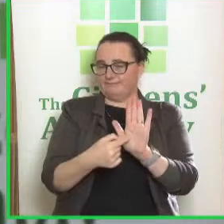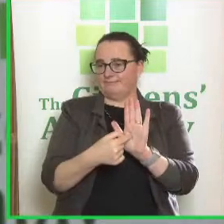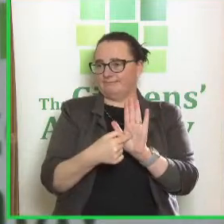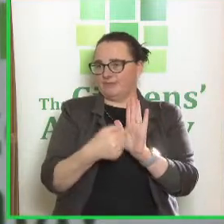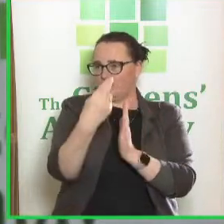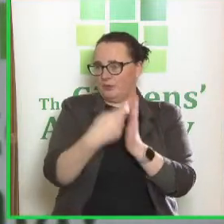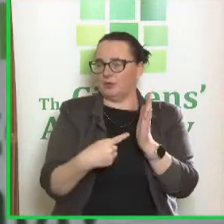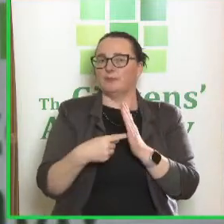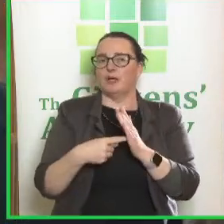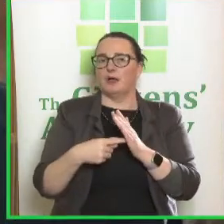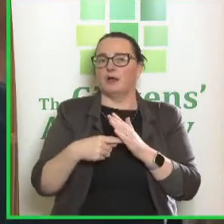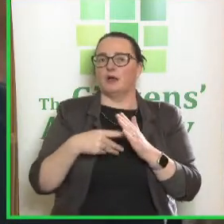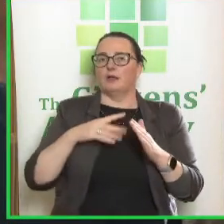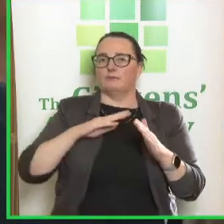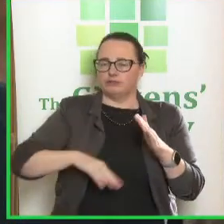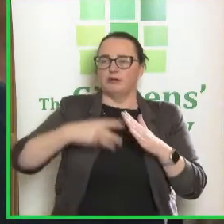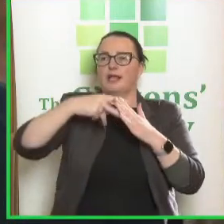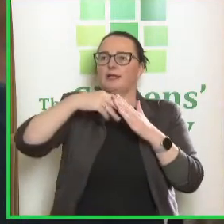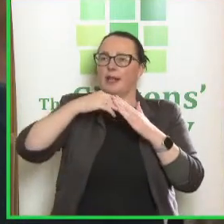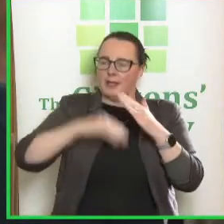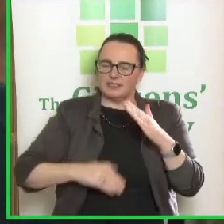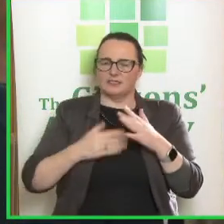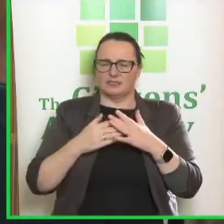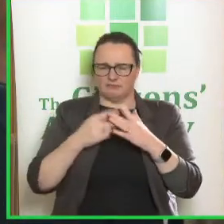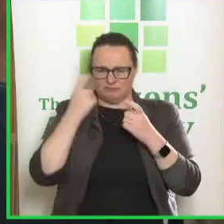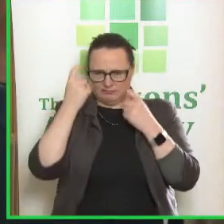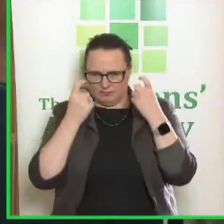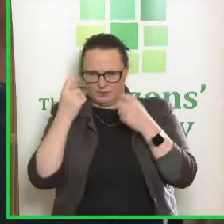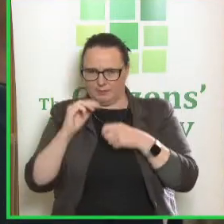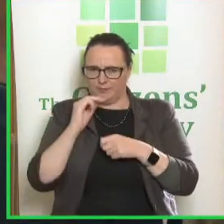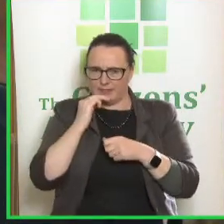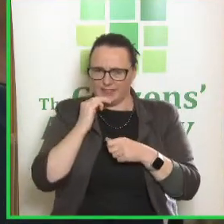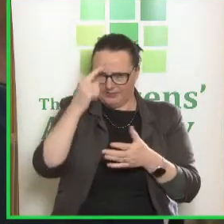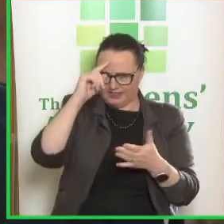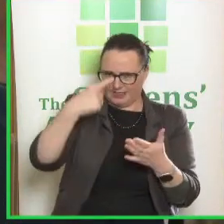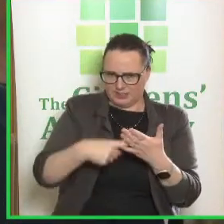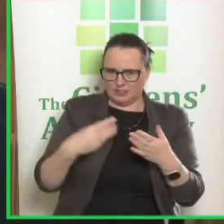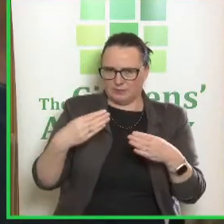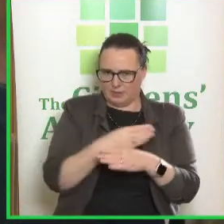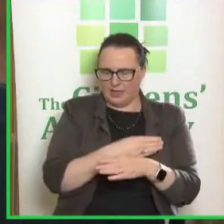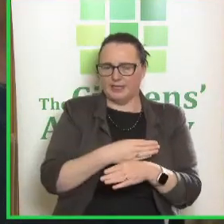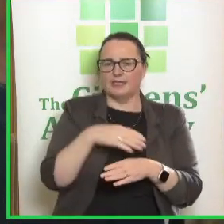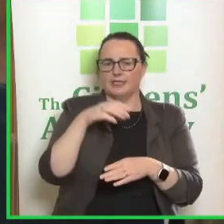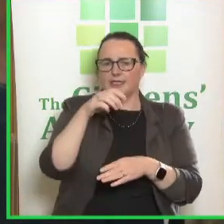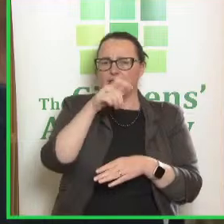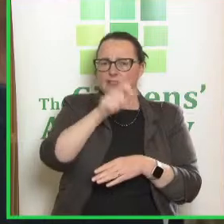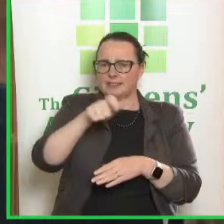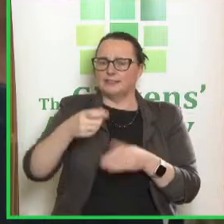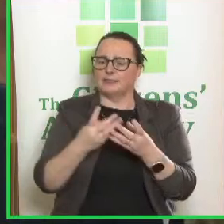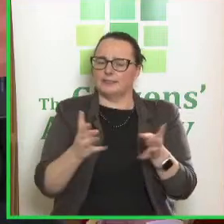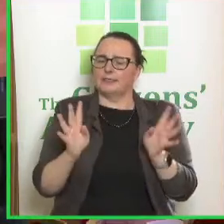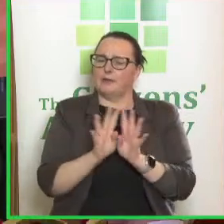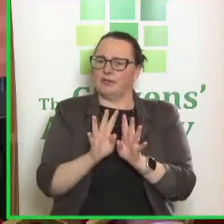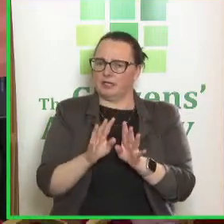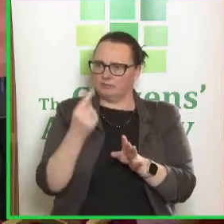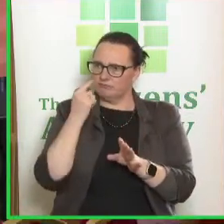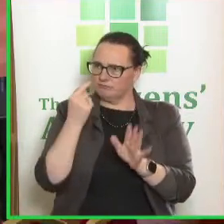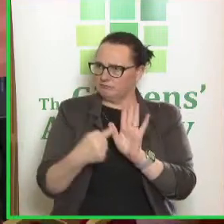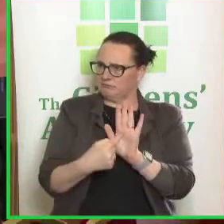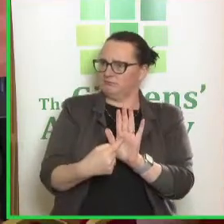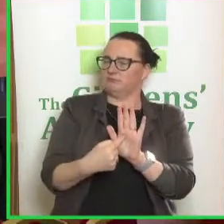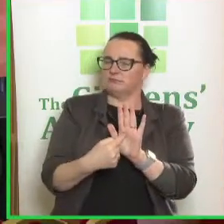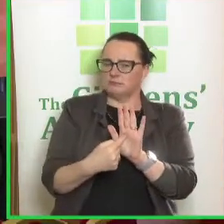less confusion, hopefully, in the future around what the Citizens' Assembly has made, because the details are written there in black and white.